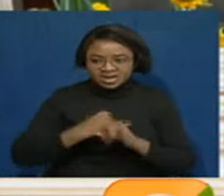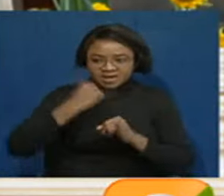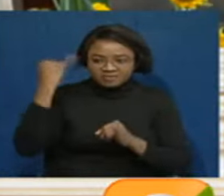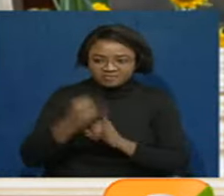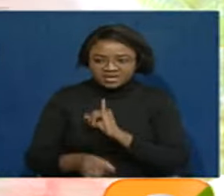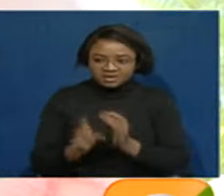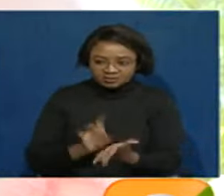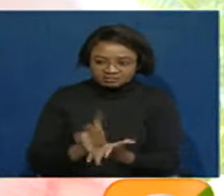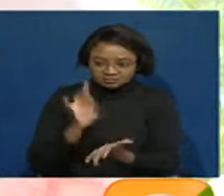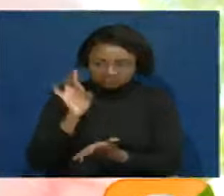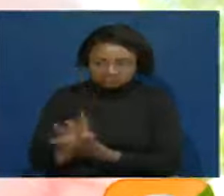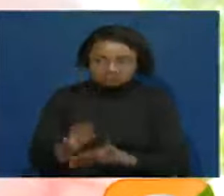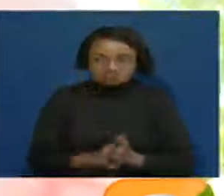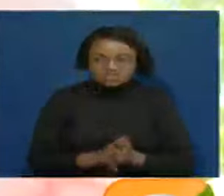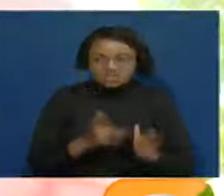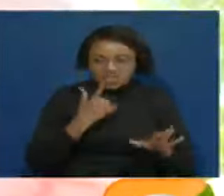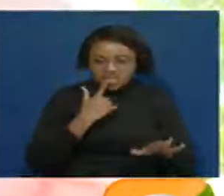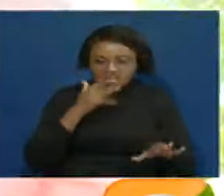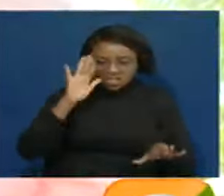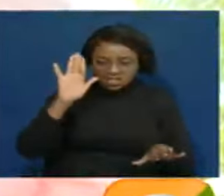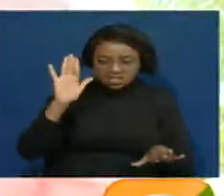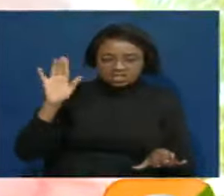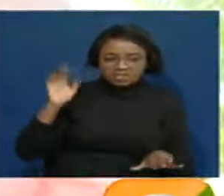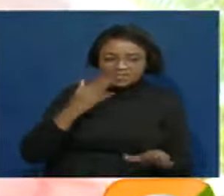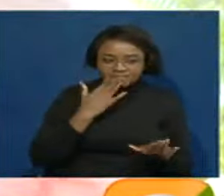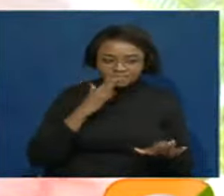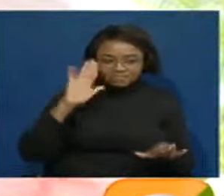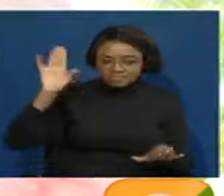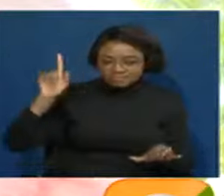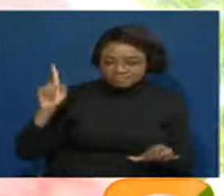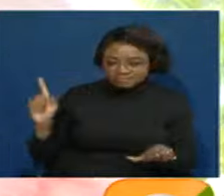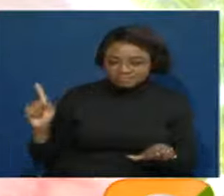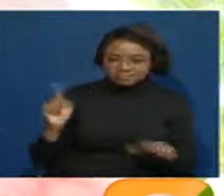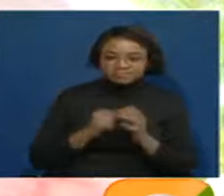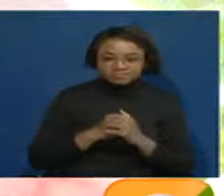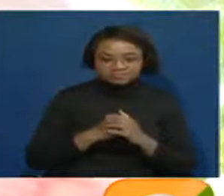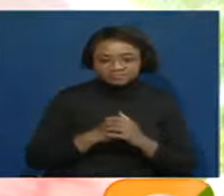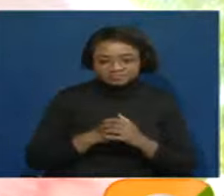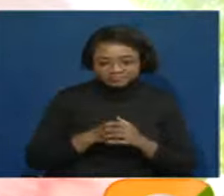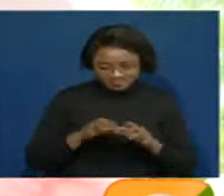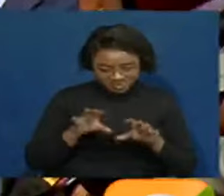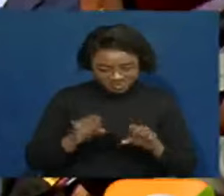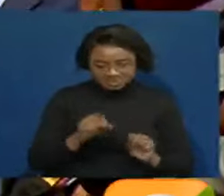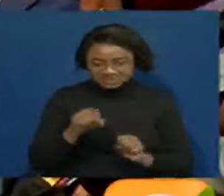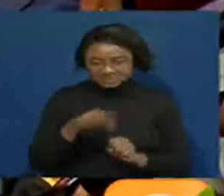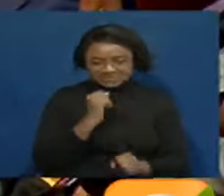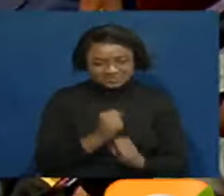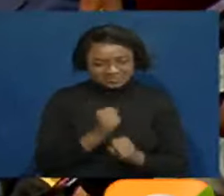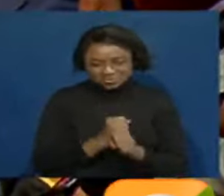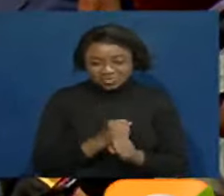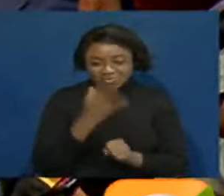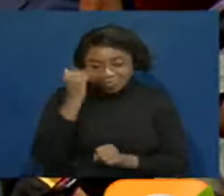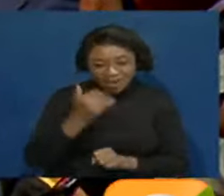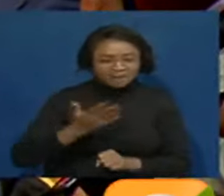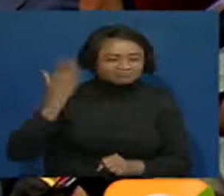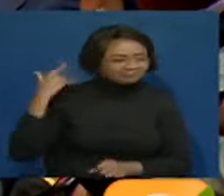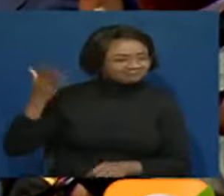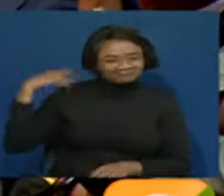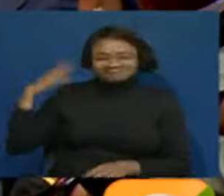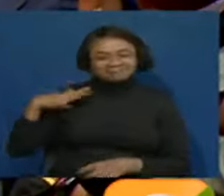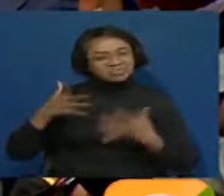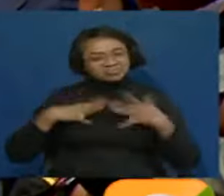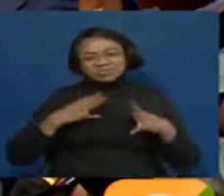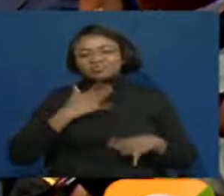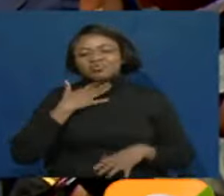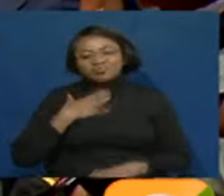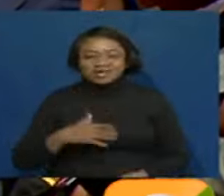the swearing in of Professor Kithure Kindiki, who assumes an office he so desired to hold, and a reunion with similar characterization